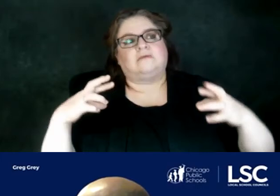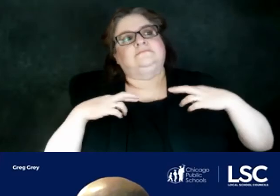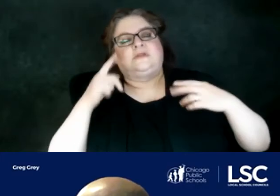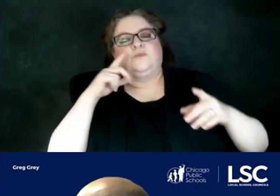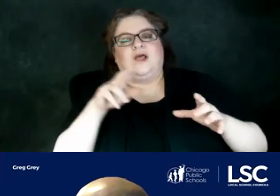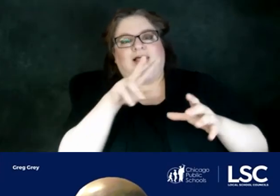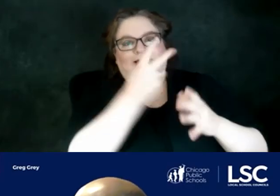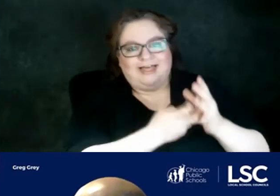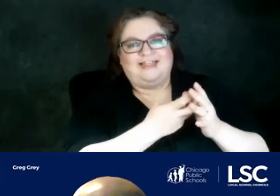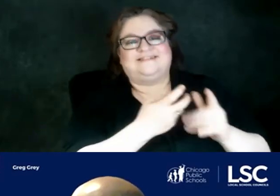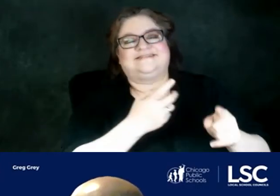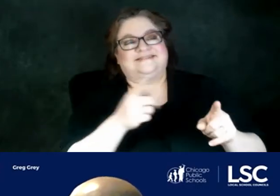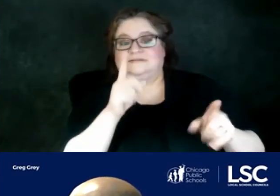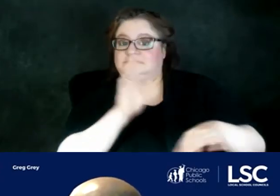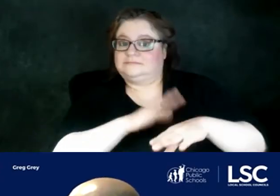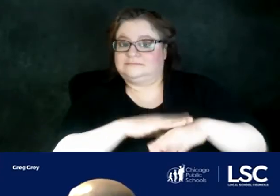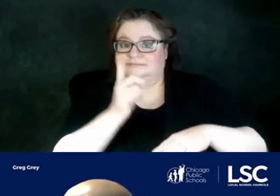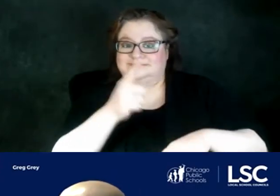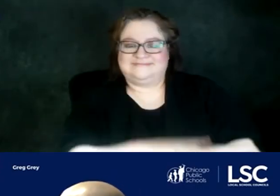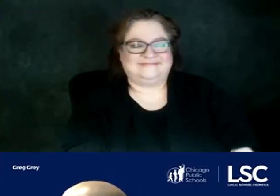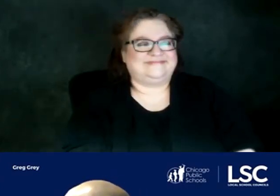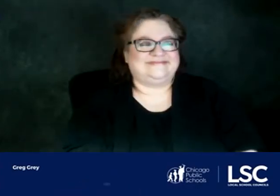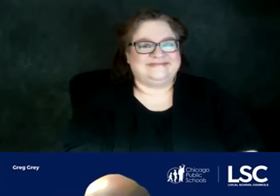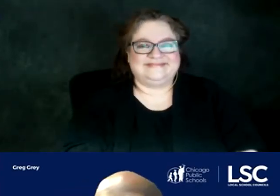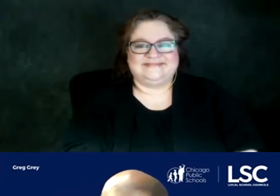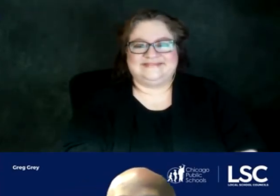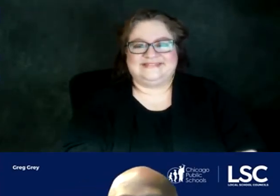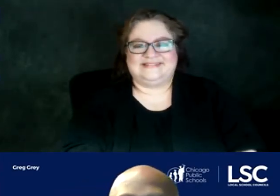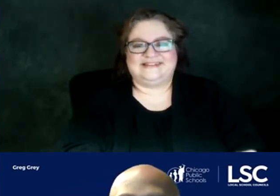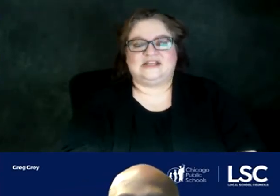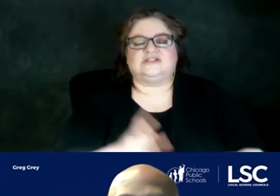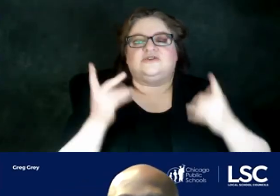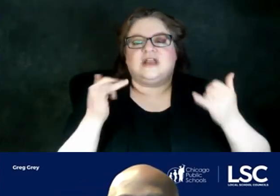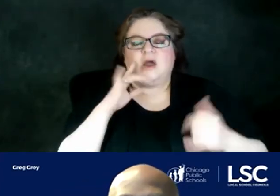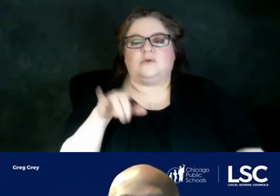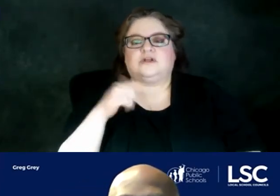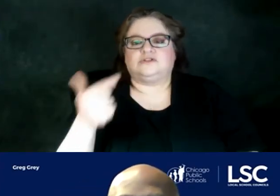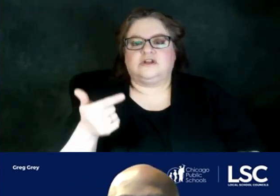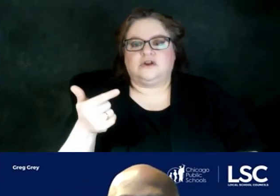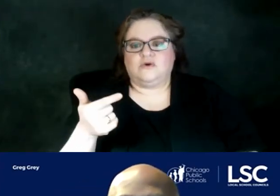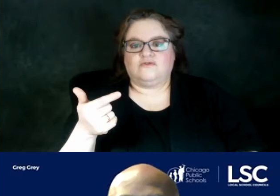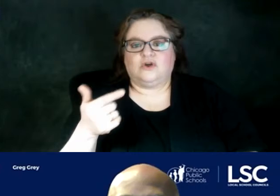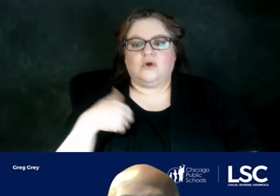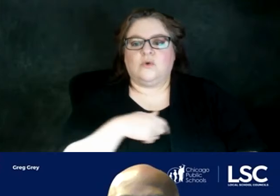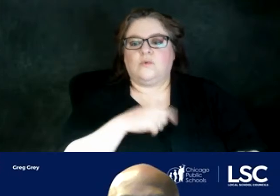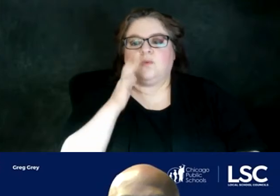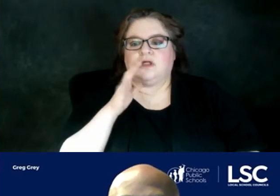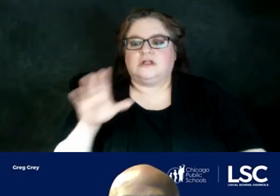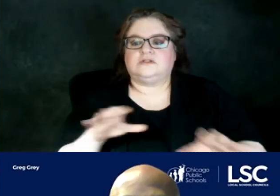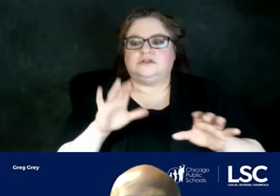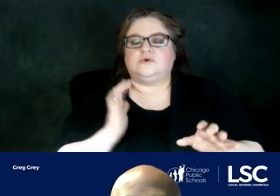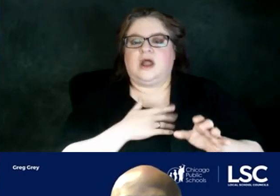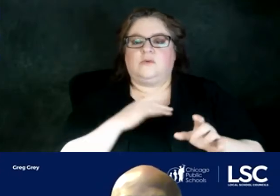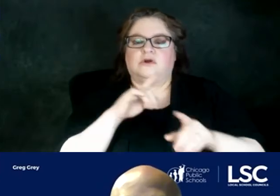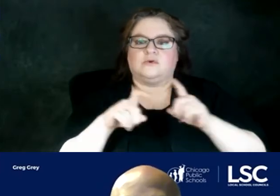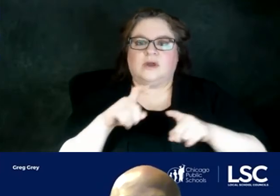over it. So just so you know, you better watch out. So right now, I'm going to turn it over. We're going to do our